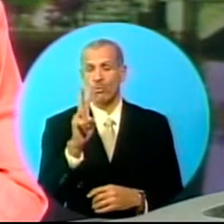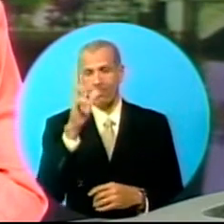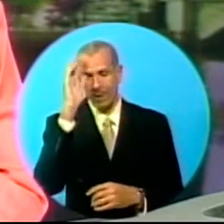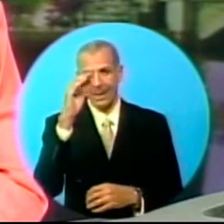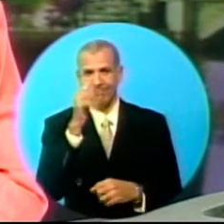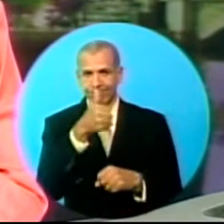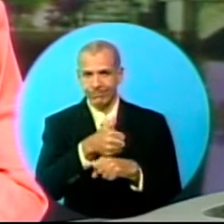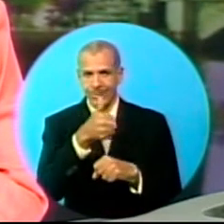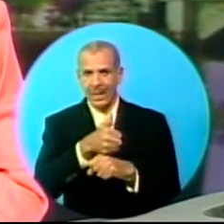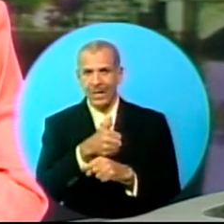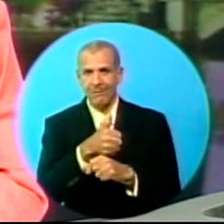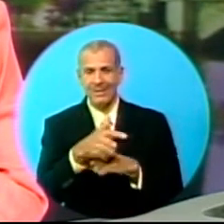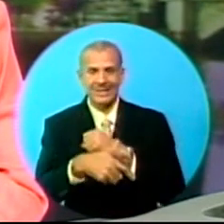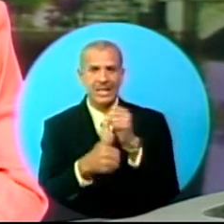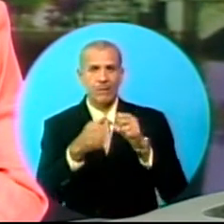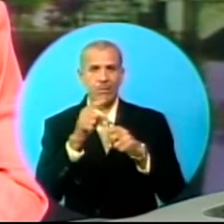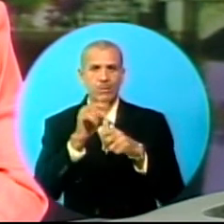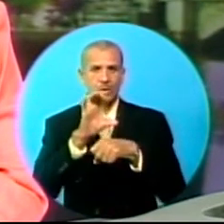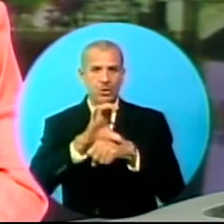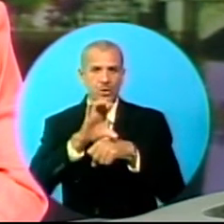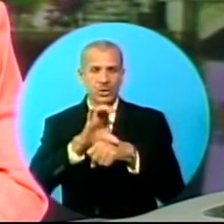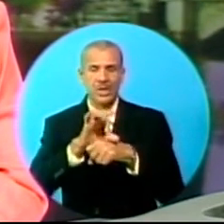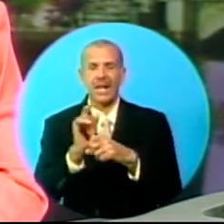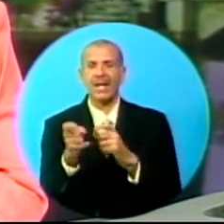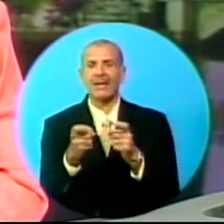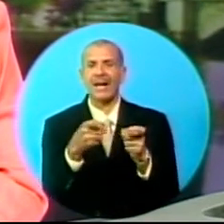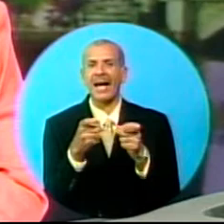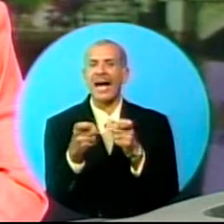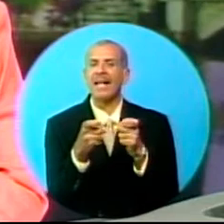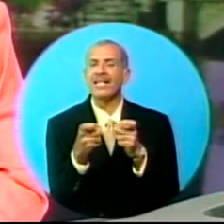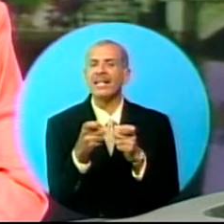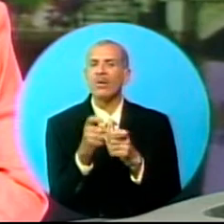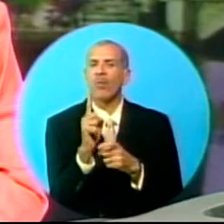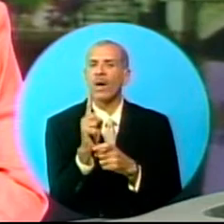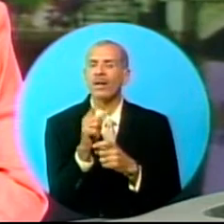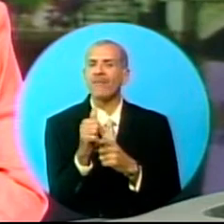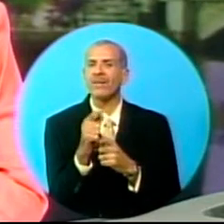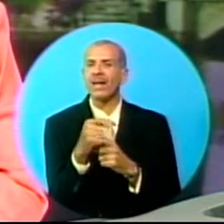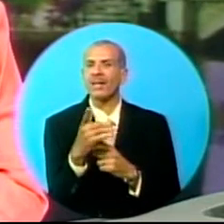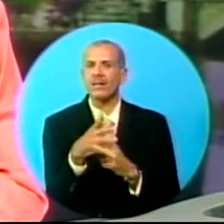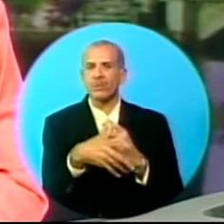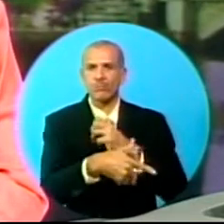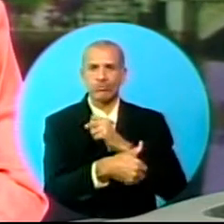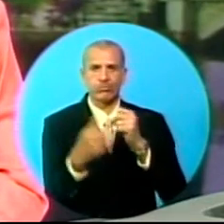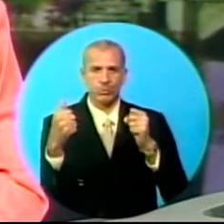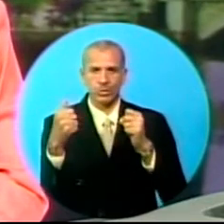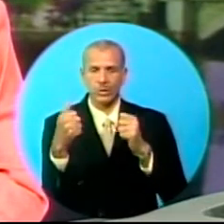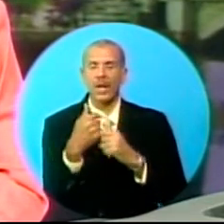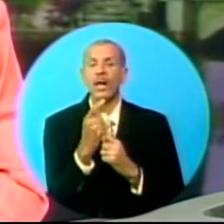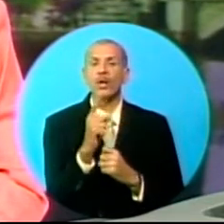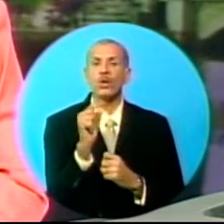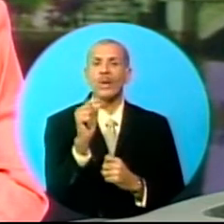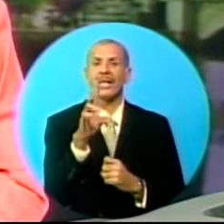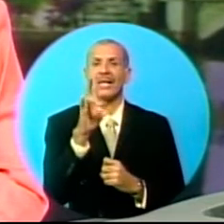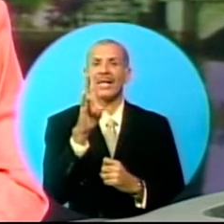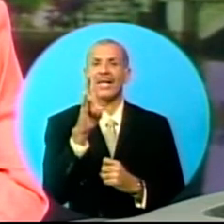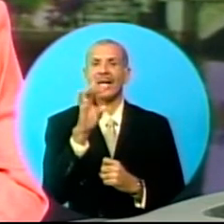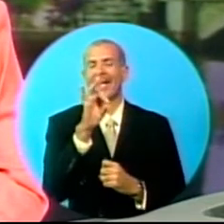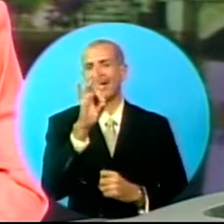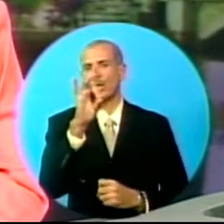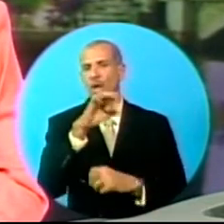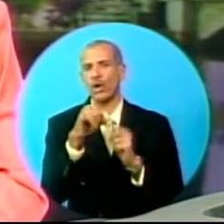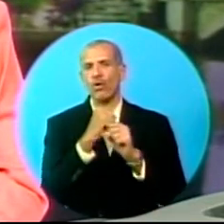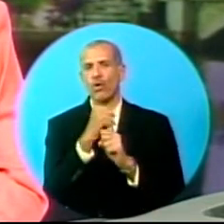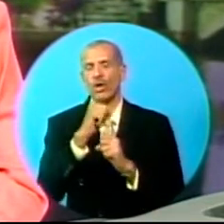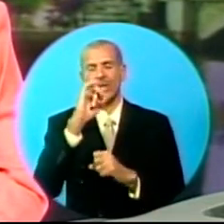and two other people have been charged for handling at least one of the items which they took. 28-year-old Jamal Shane